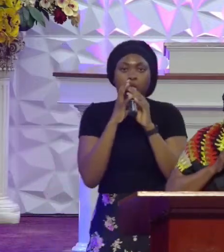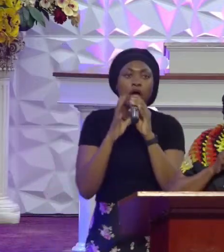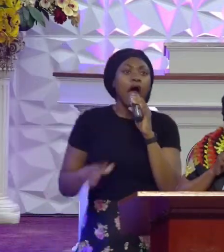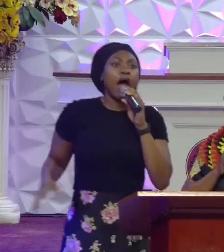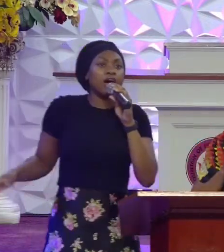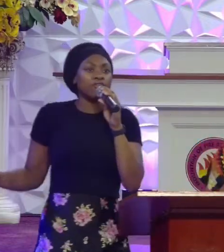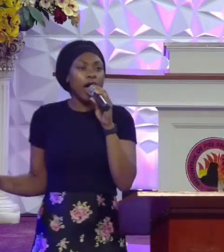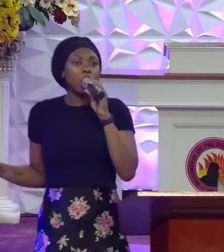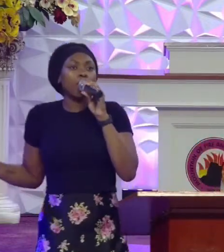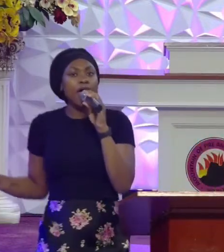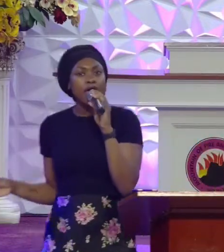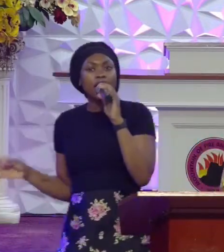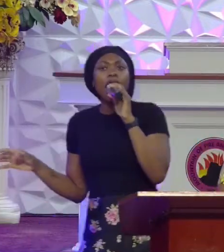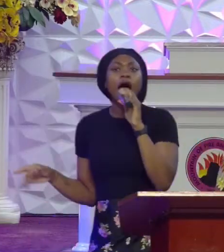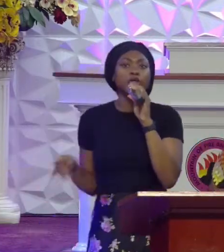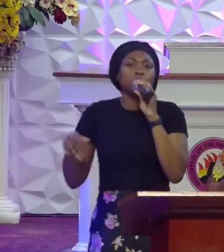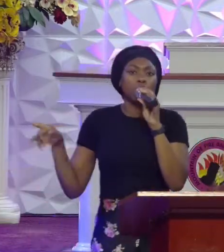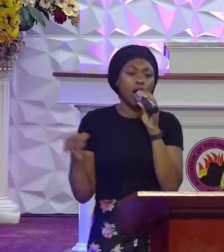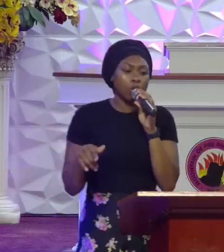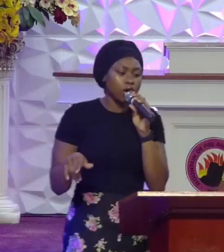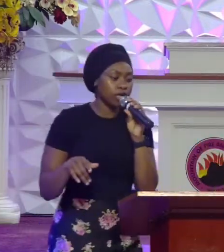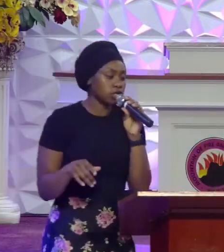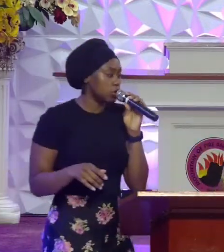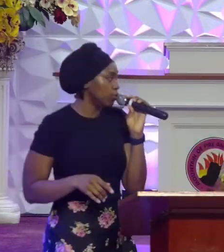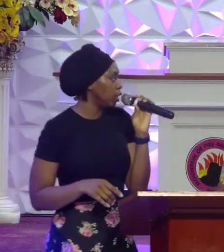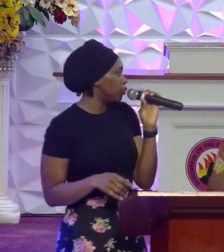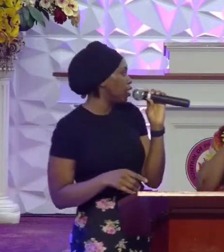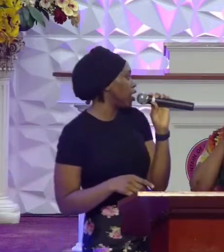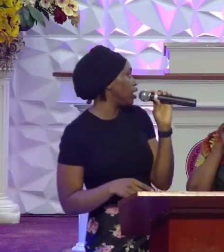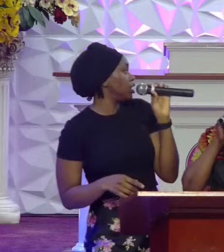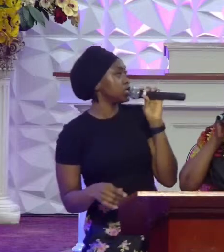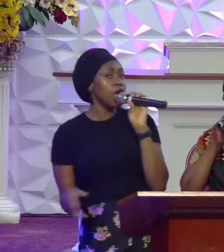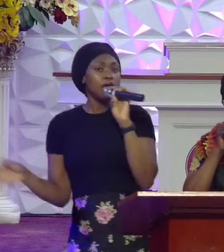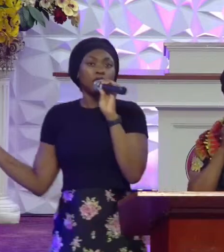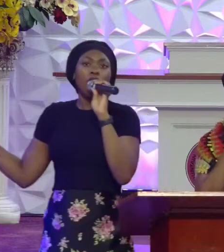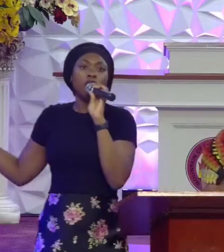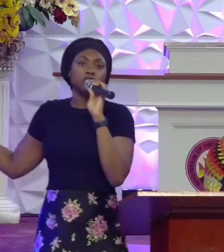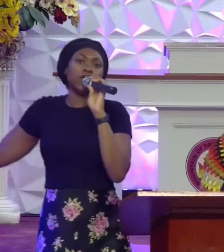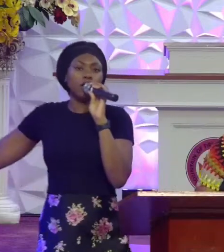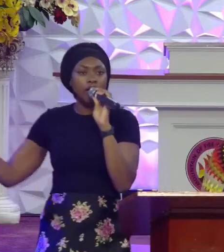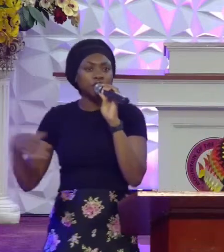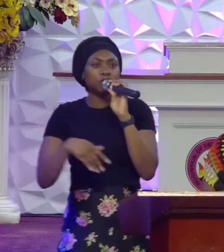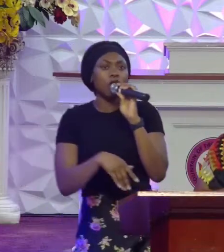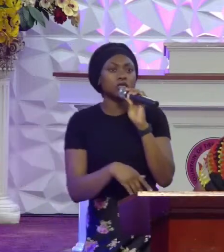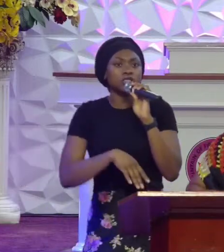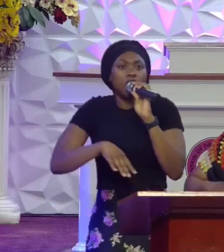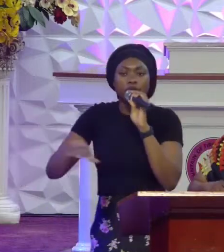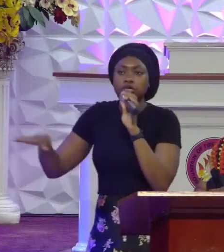Oh. Alpha and Omega, you are worthy to be praised. In all